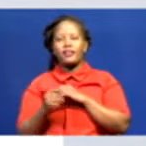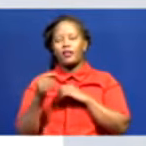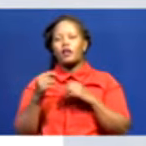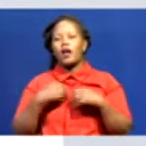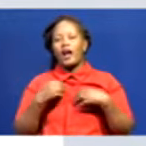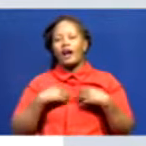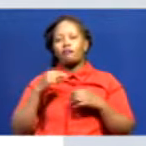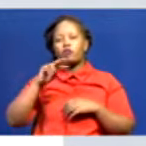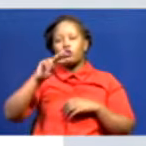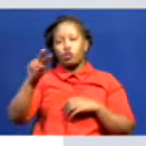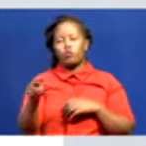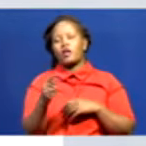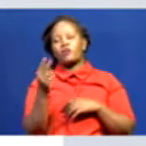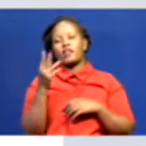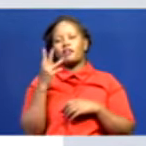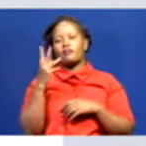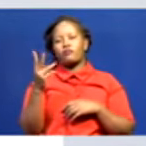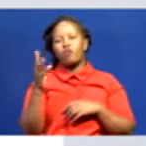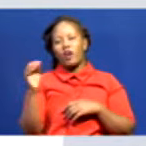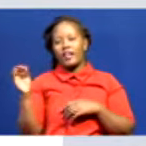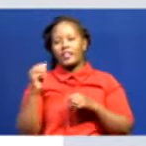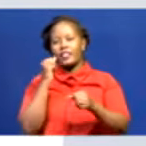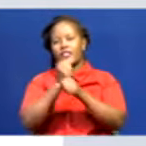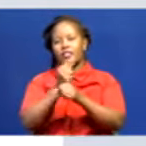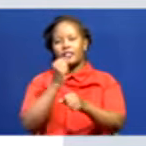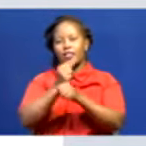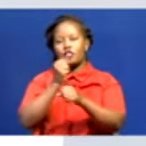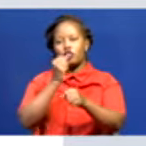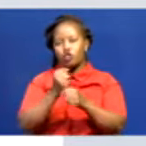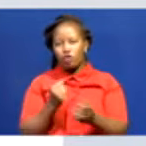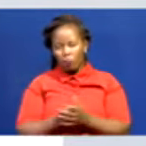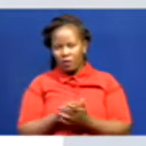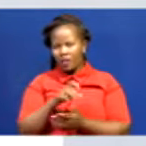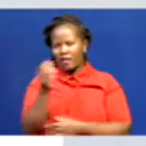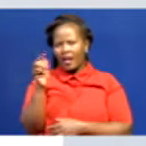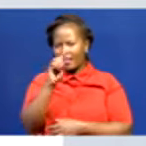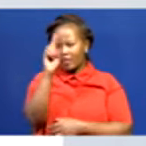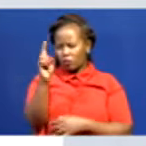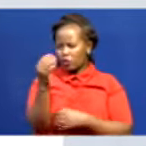2,400 jobs. There was another question, I think, on